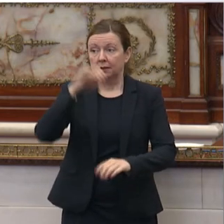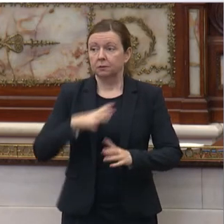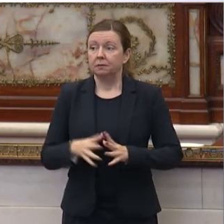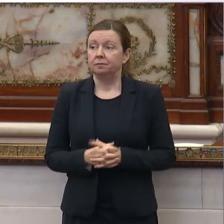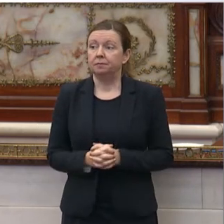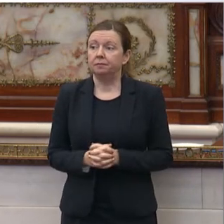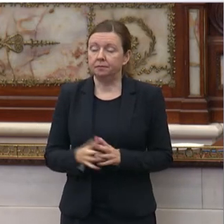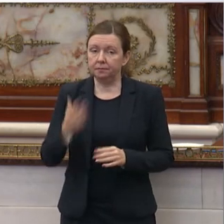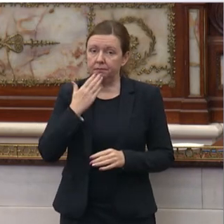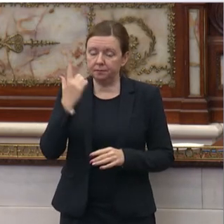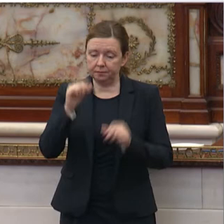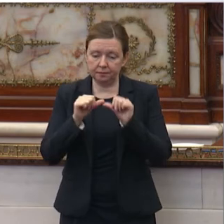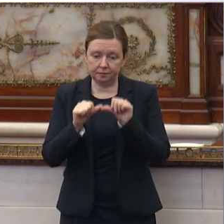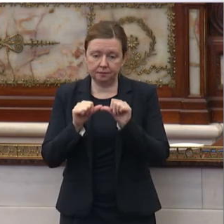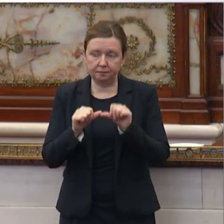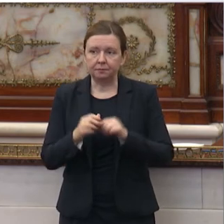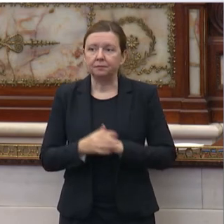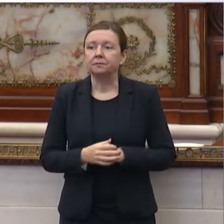Thank you for your continuous